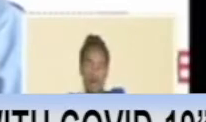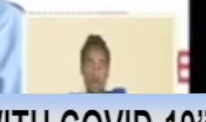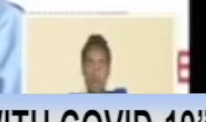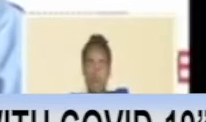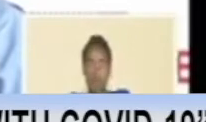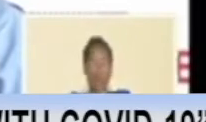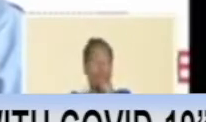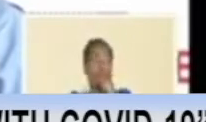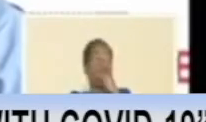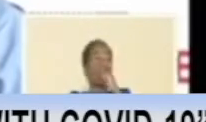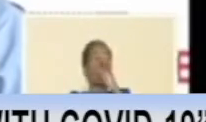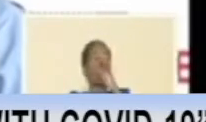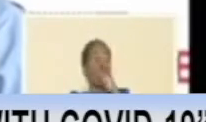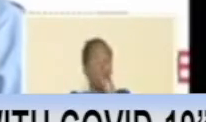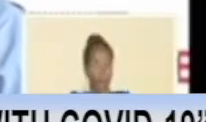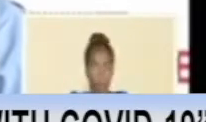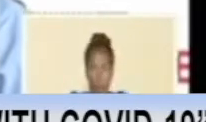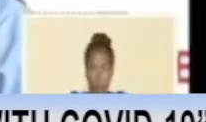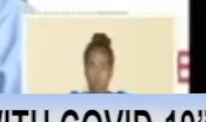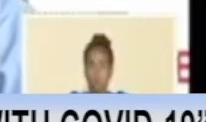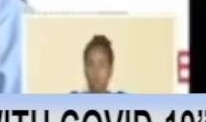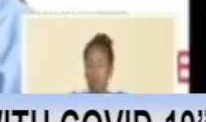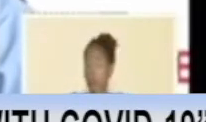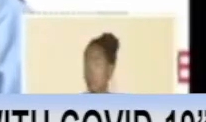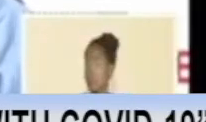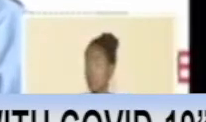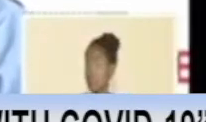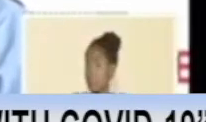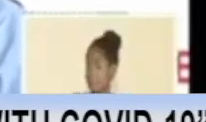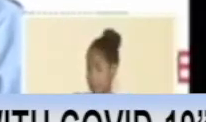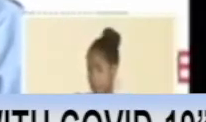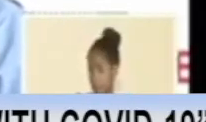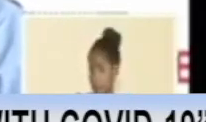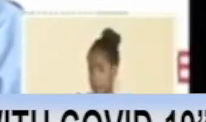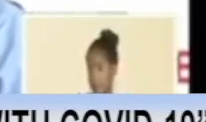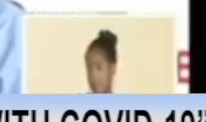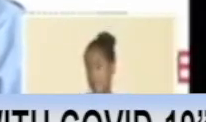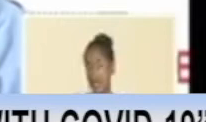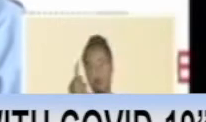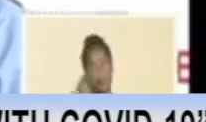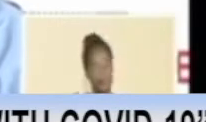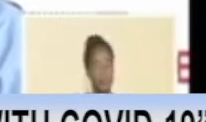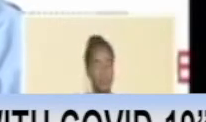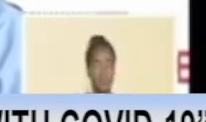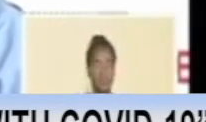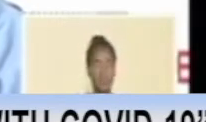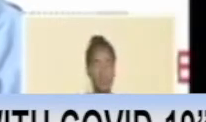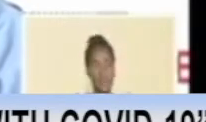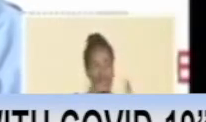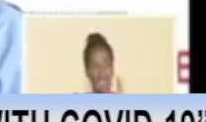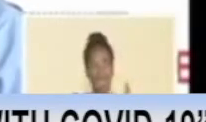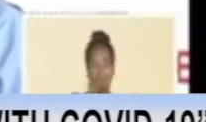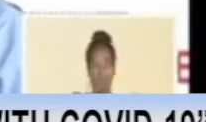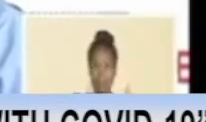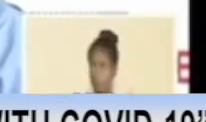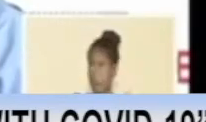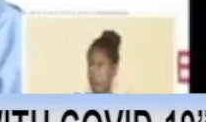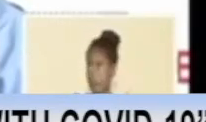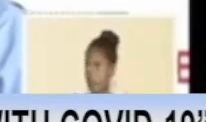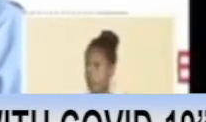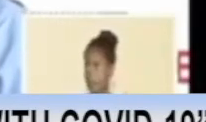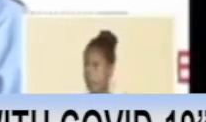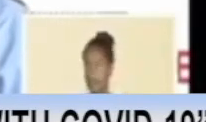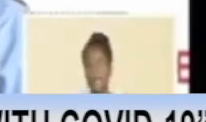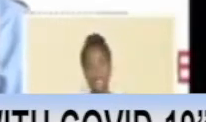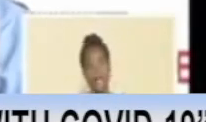need to understand is that the existing laws of the country, especially the Liquor Act, for instance,